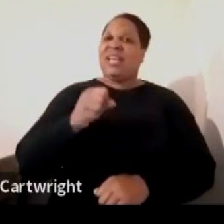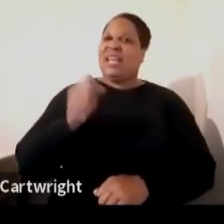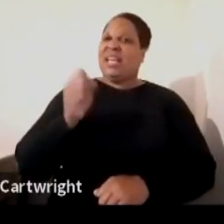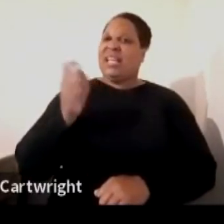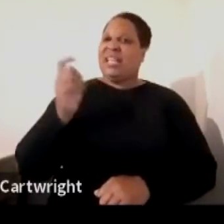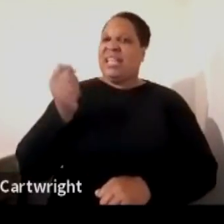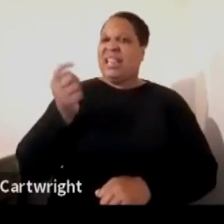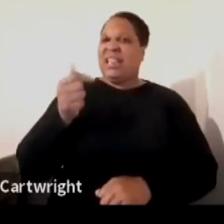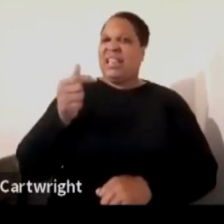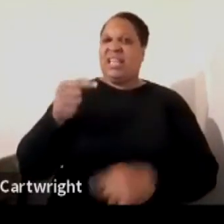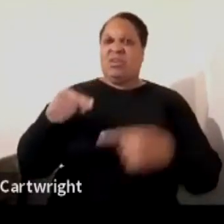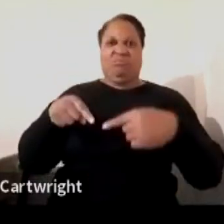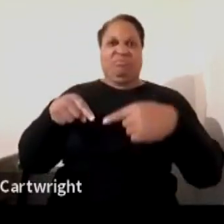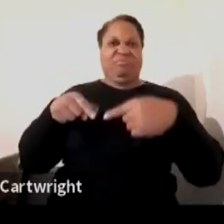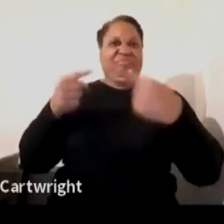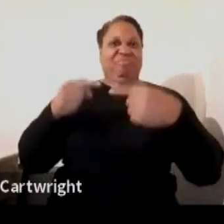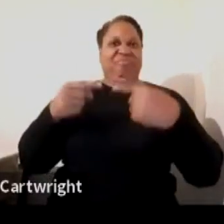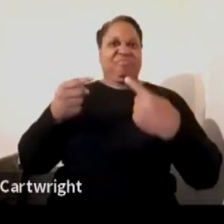in terms of,